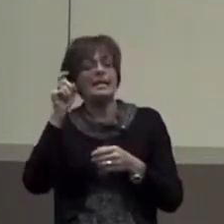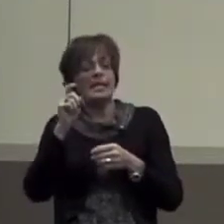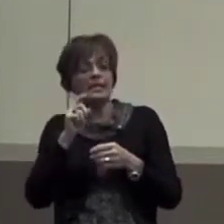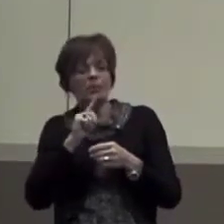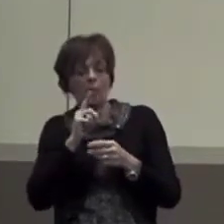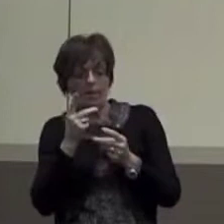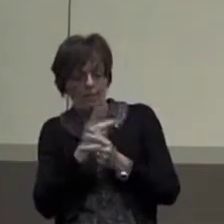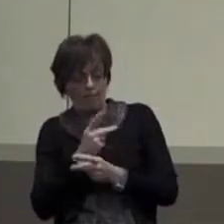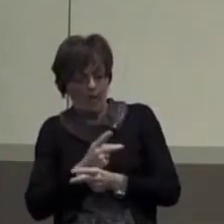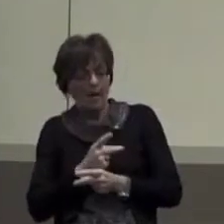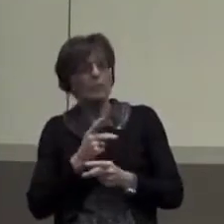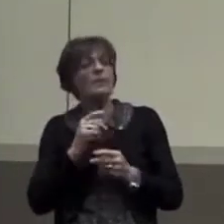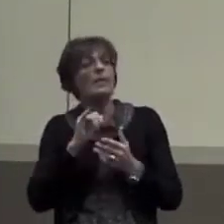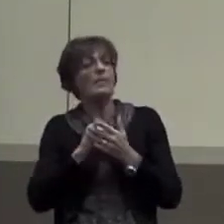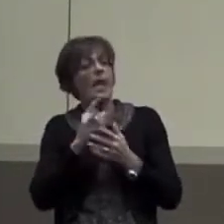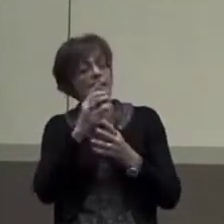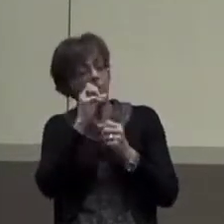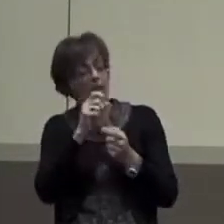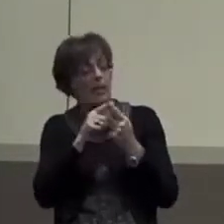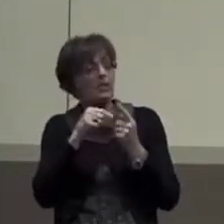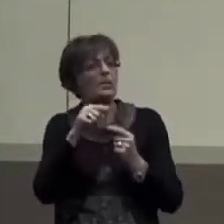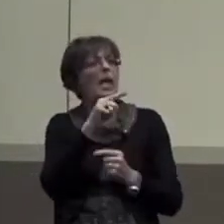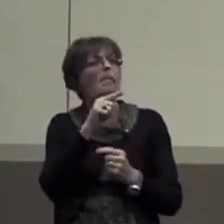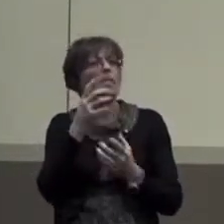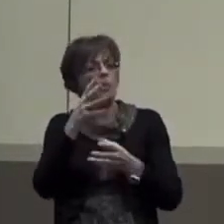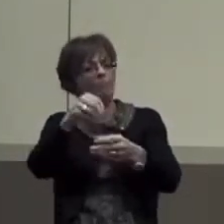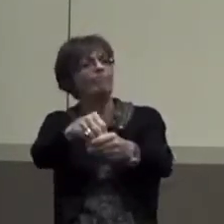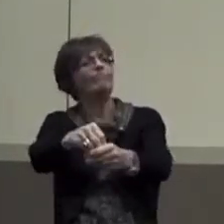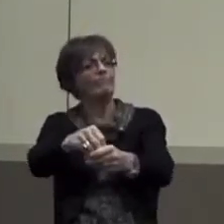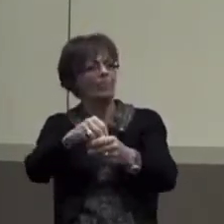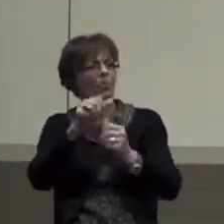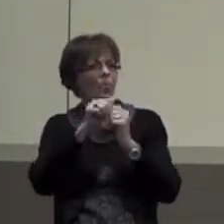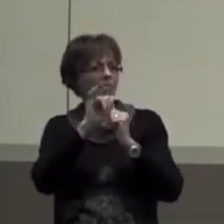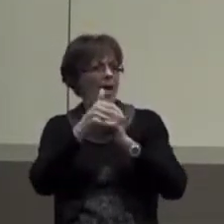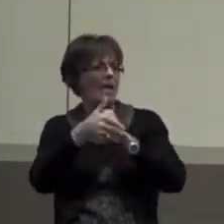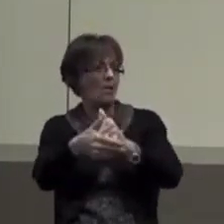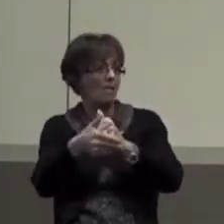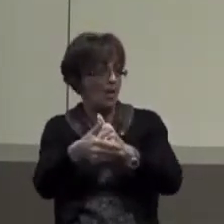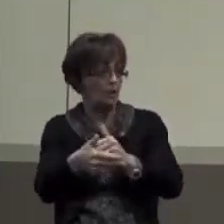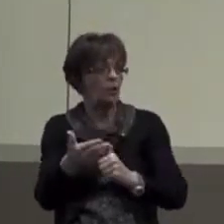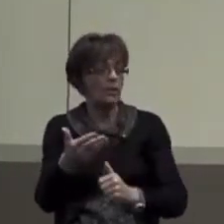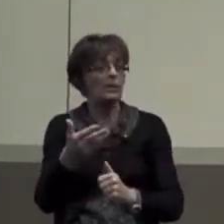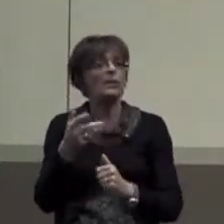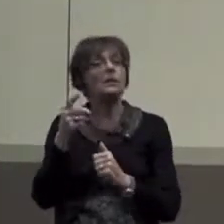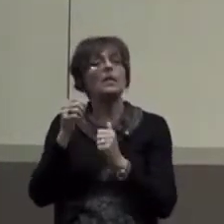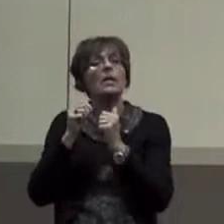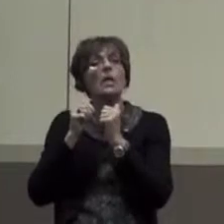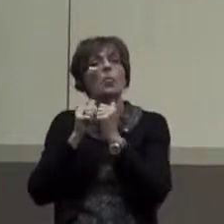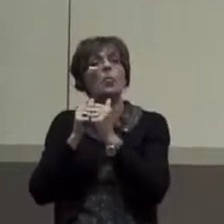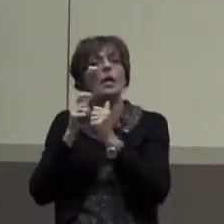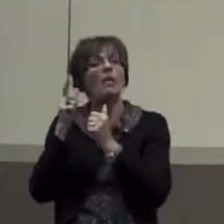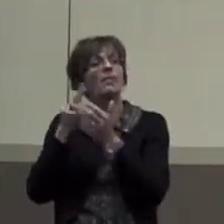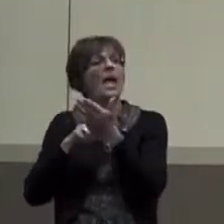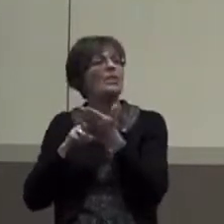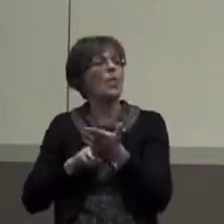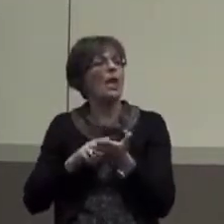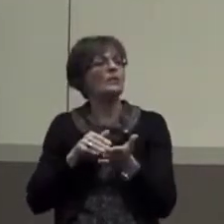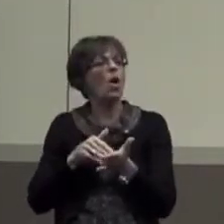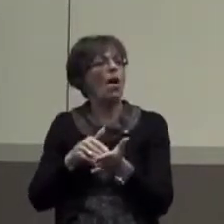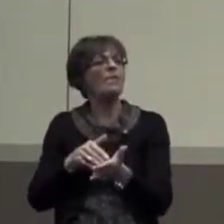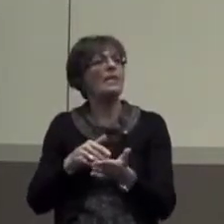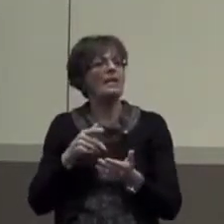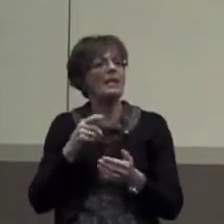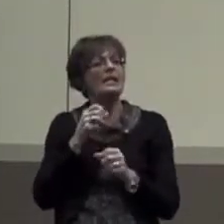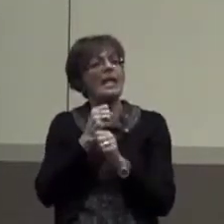them and they want to be part of whatever the intervention is going to be. With contracts, often it's, they get some reward